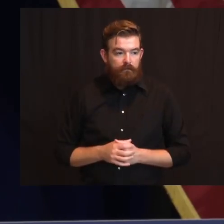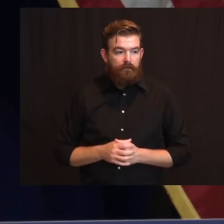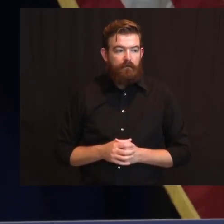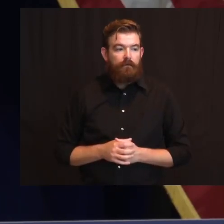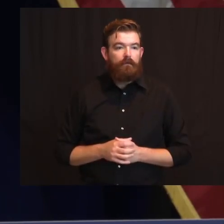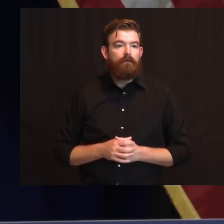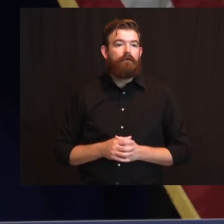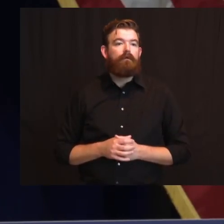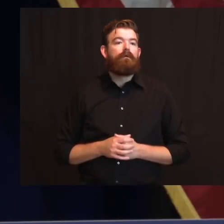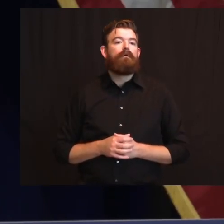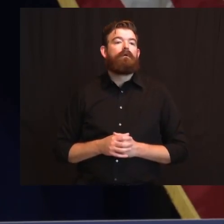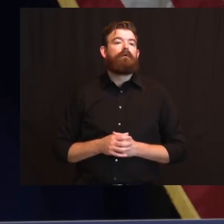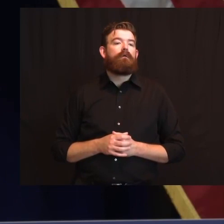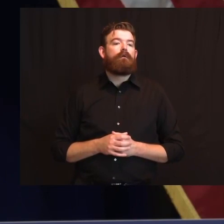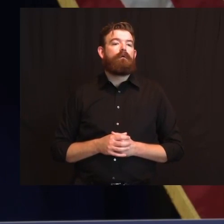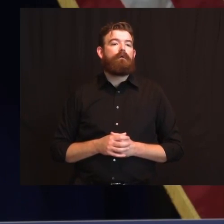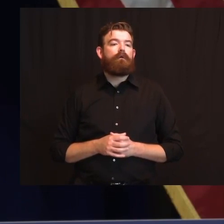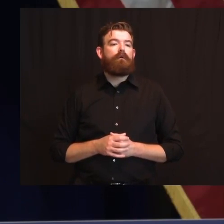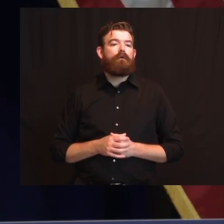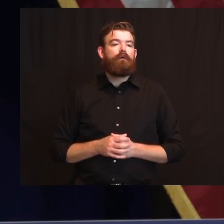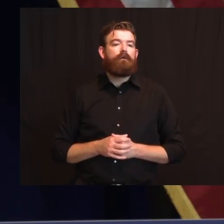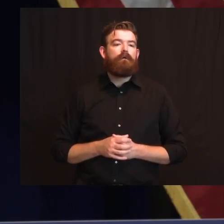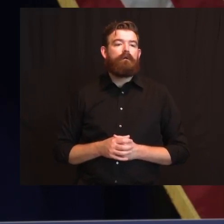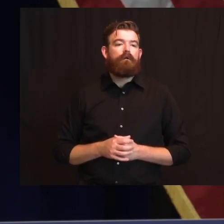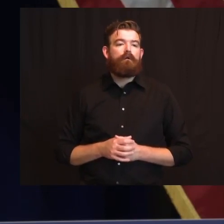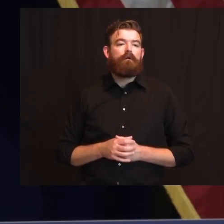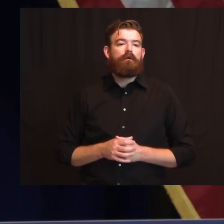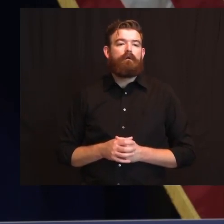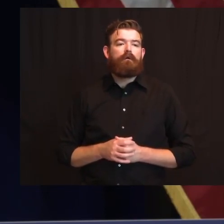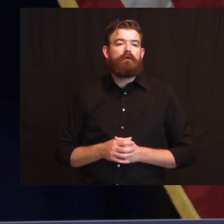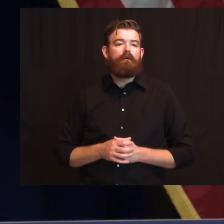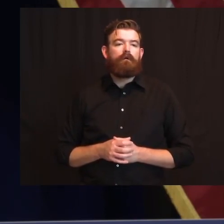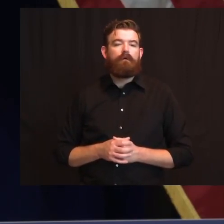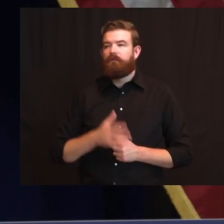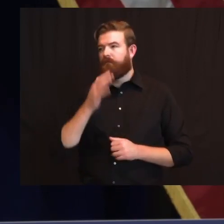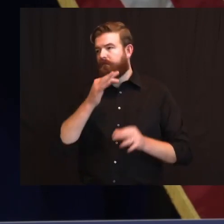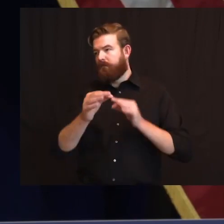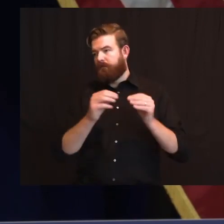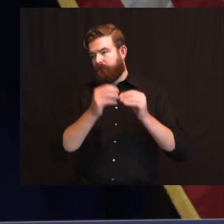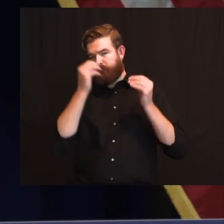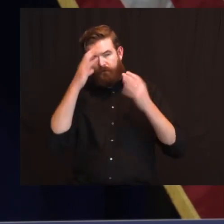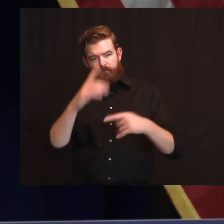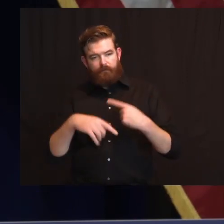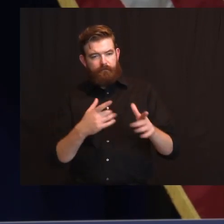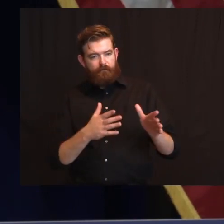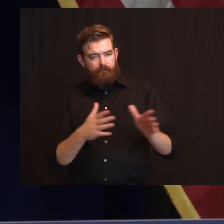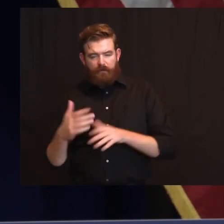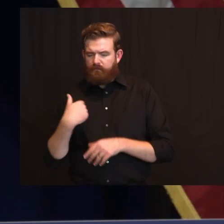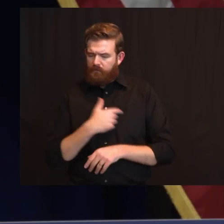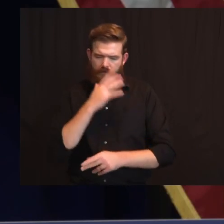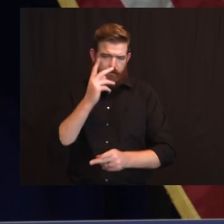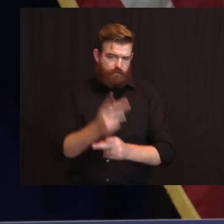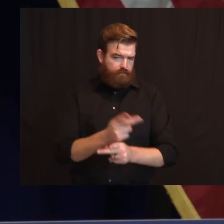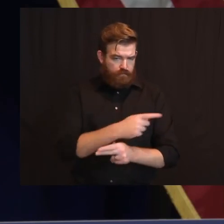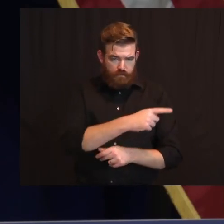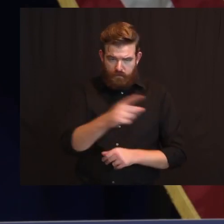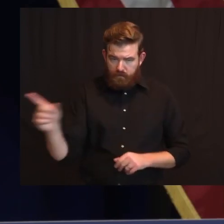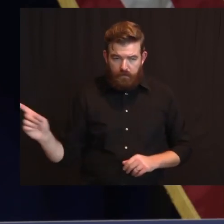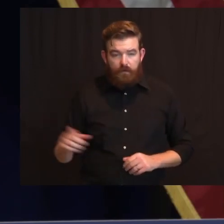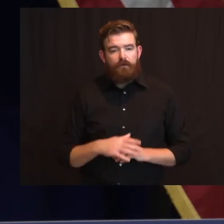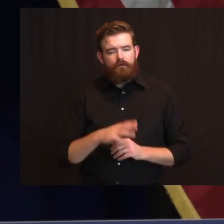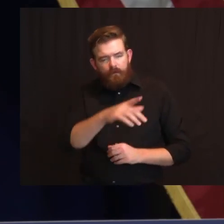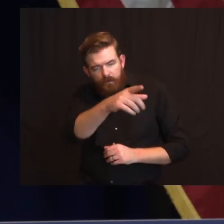plan, and there will be time that you can come in, and we'll ensure that you get taken care of. And your third question was whether we were going to